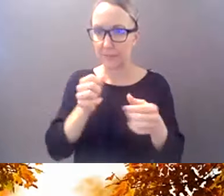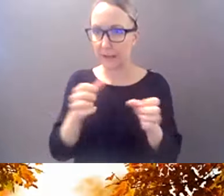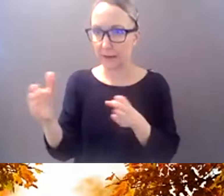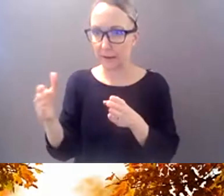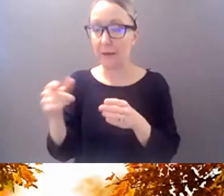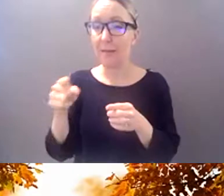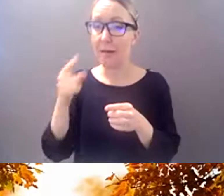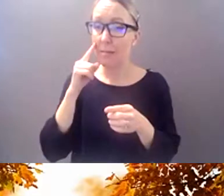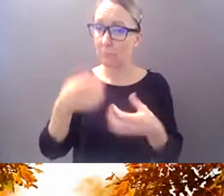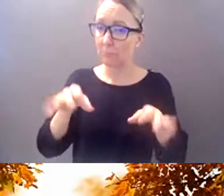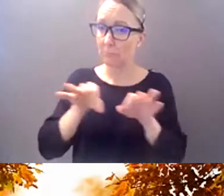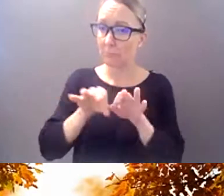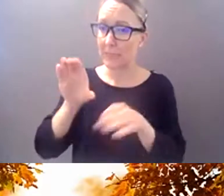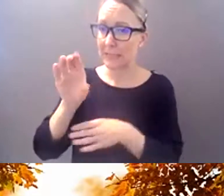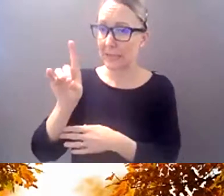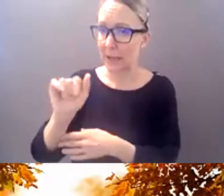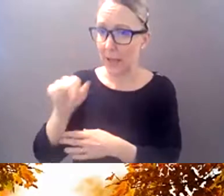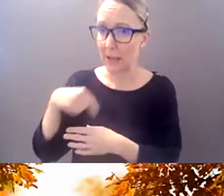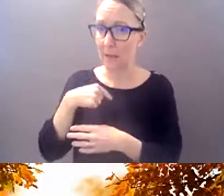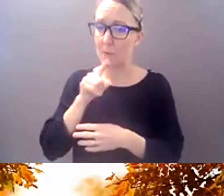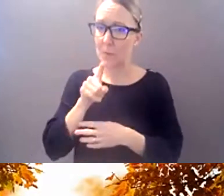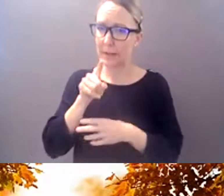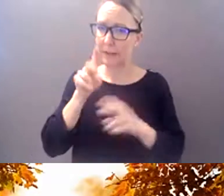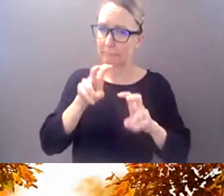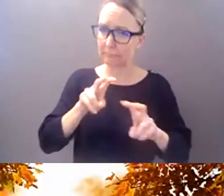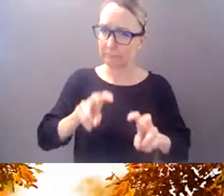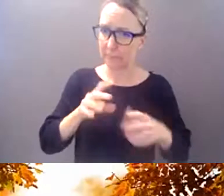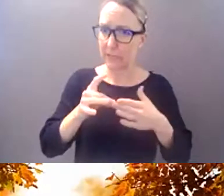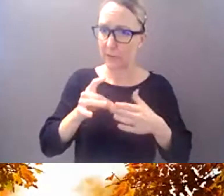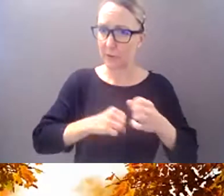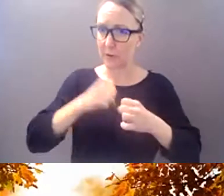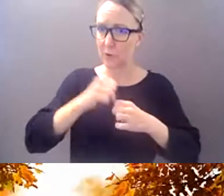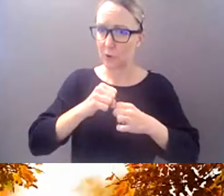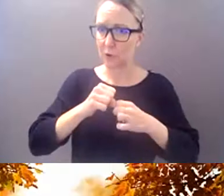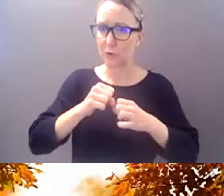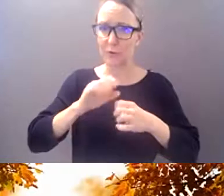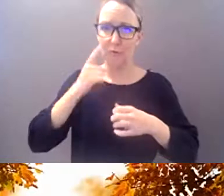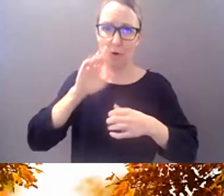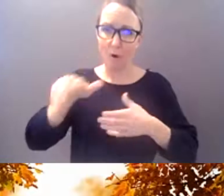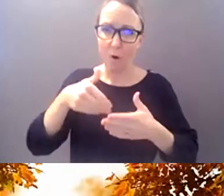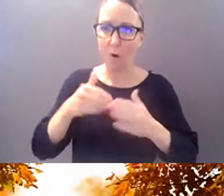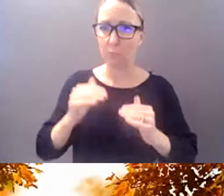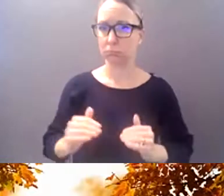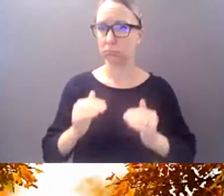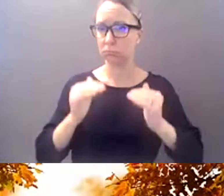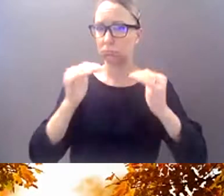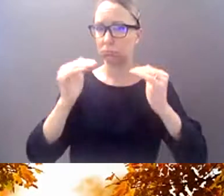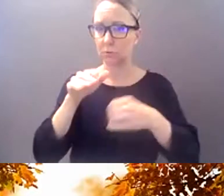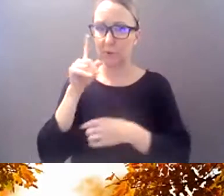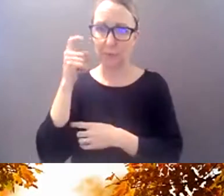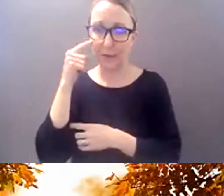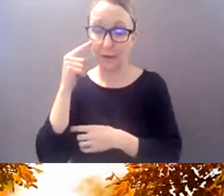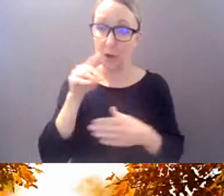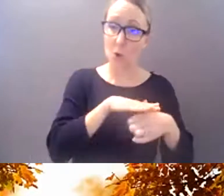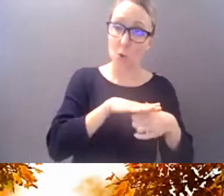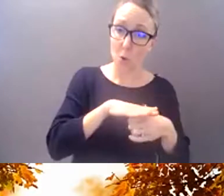that CDA take a look at the leadership structures across all levels of government, at the local level, at the state level,